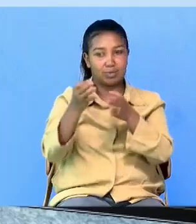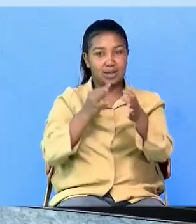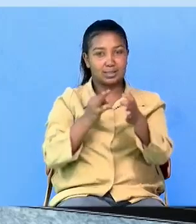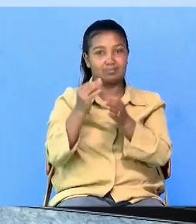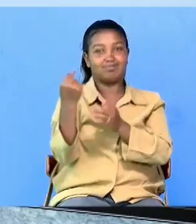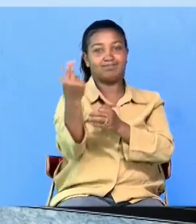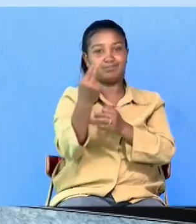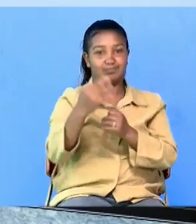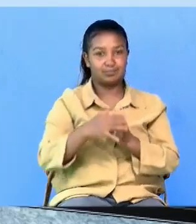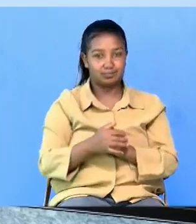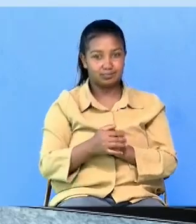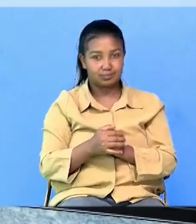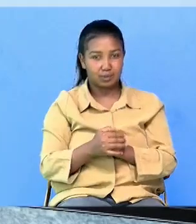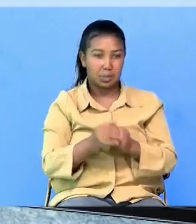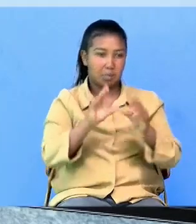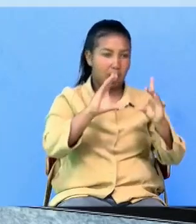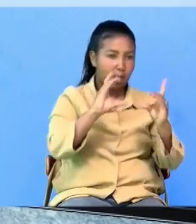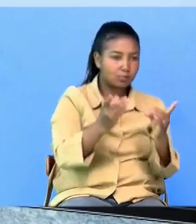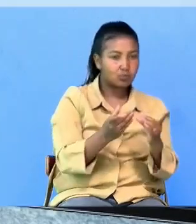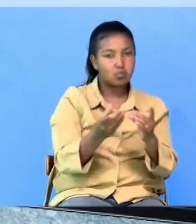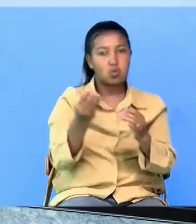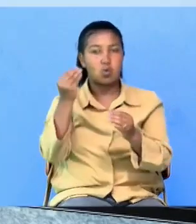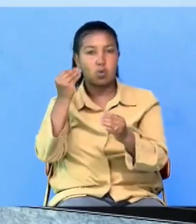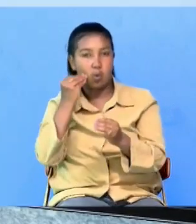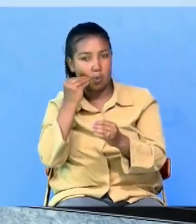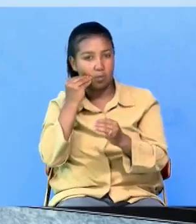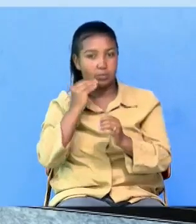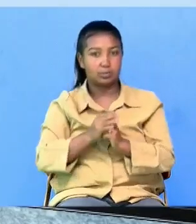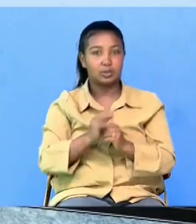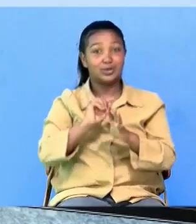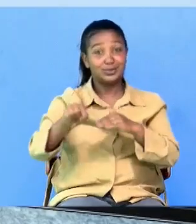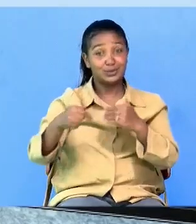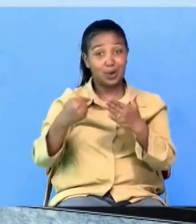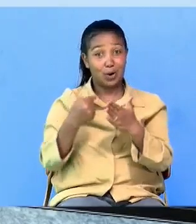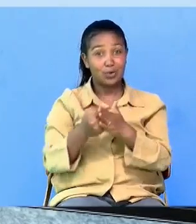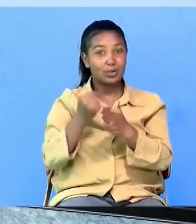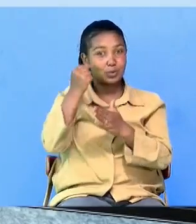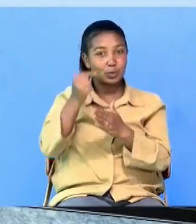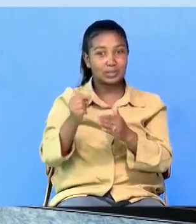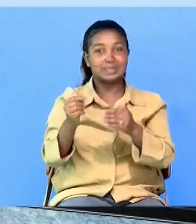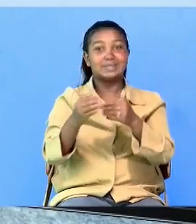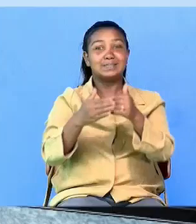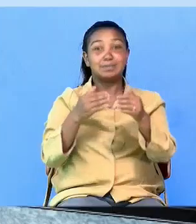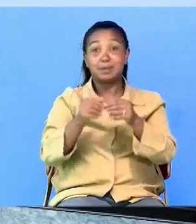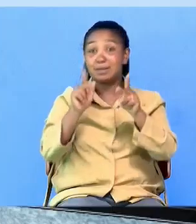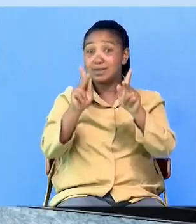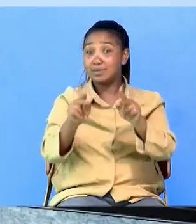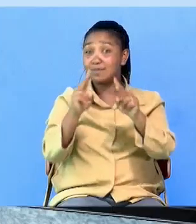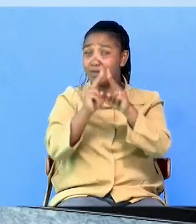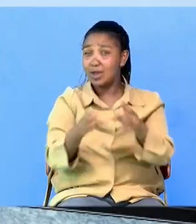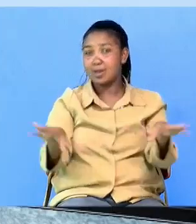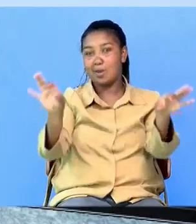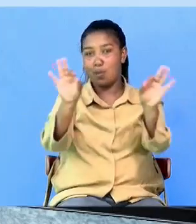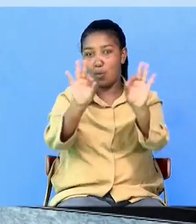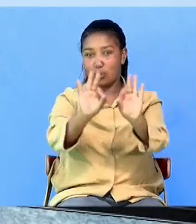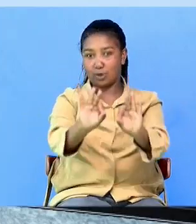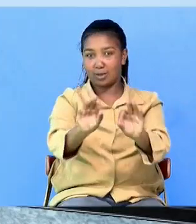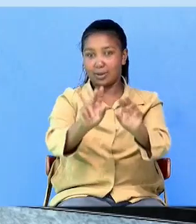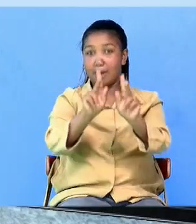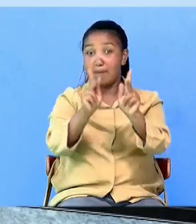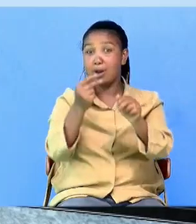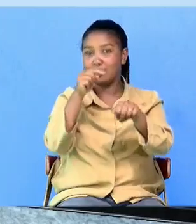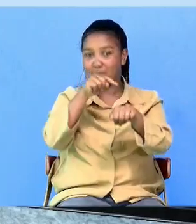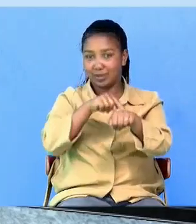in the classroom as well as at home. So, using simple present tense is a very important part of a